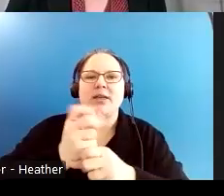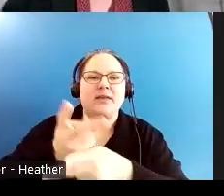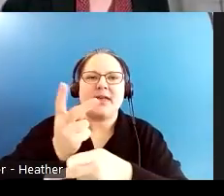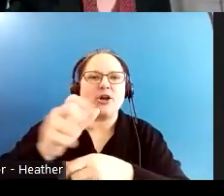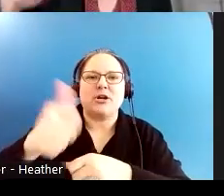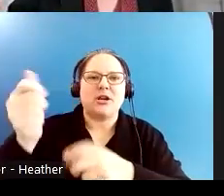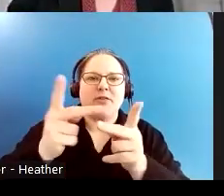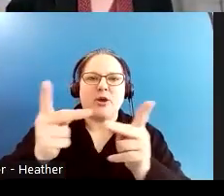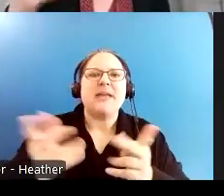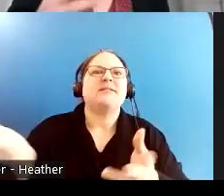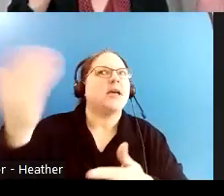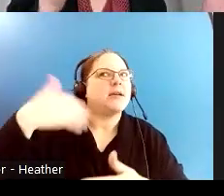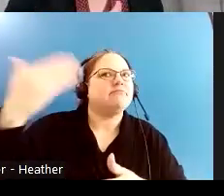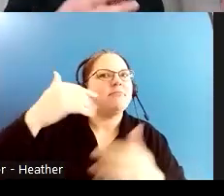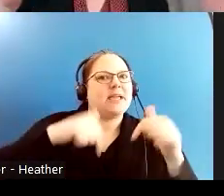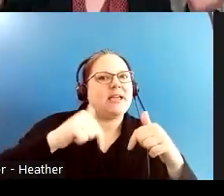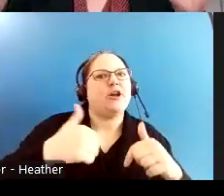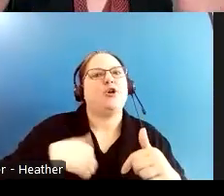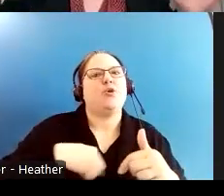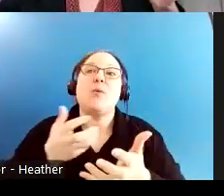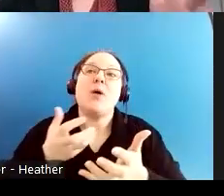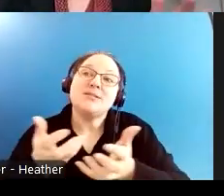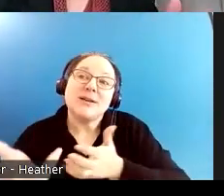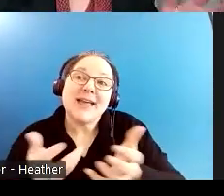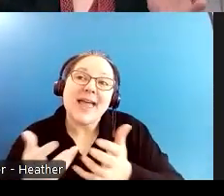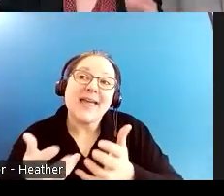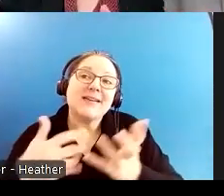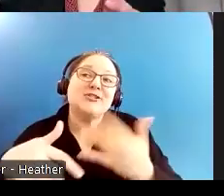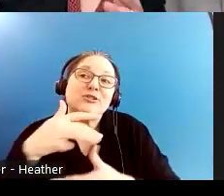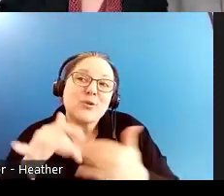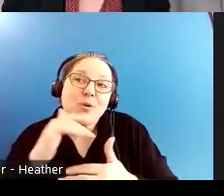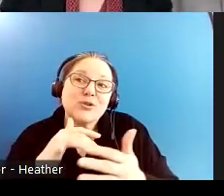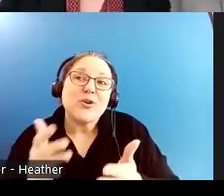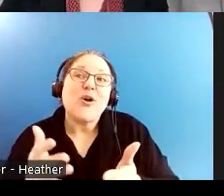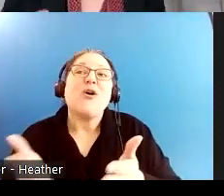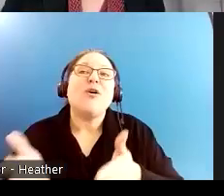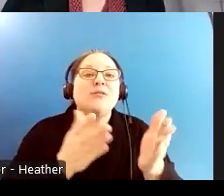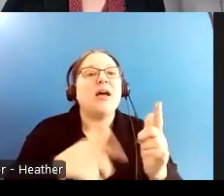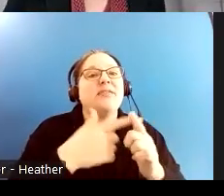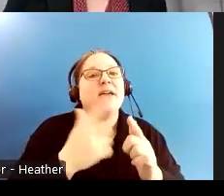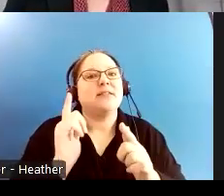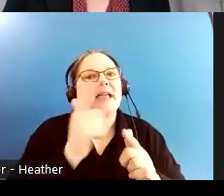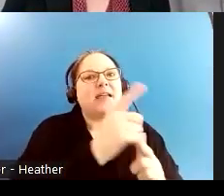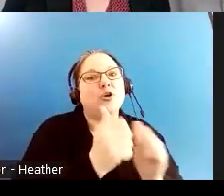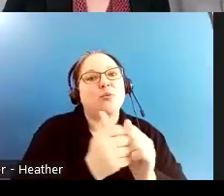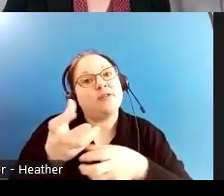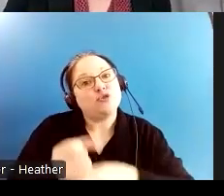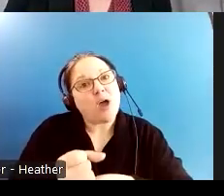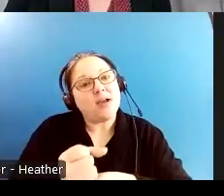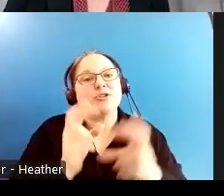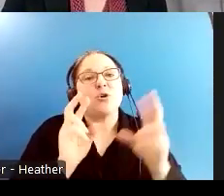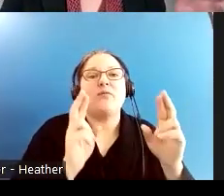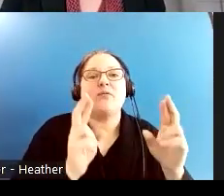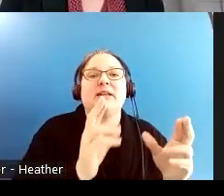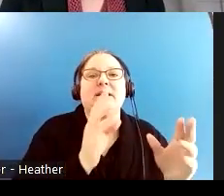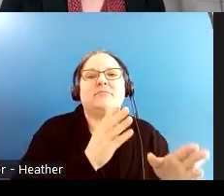we can kind of move them along the spectrum from engagement to like maybe social services to formal treatment if they're willing.